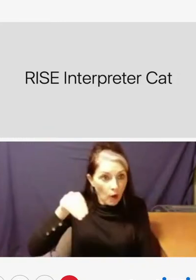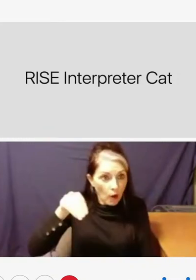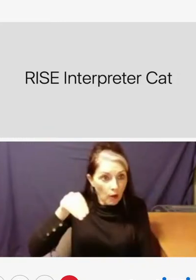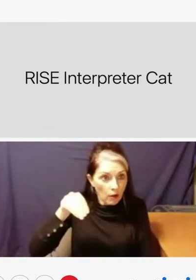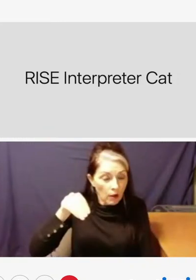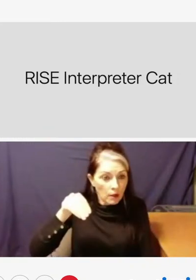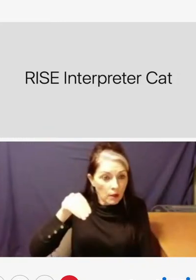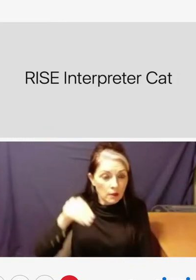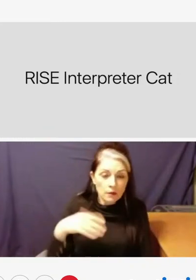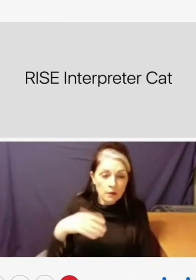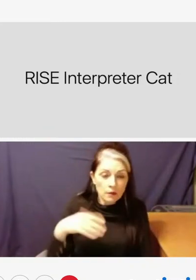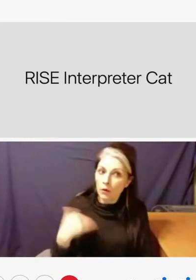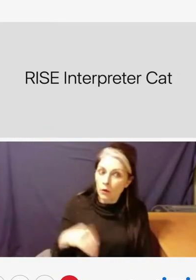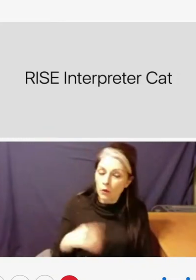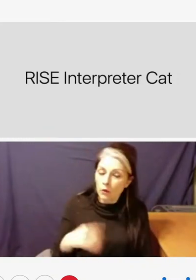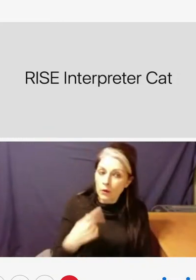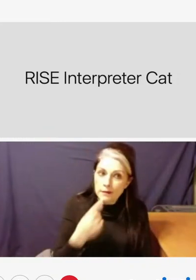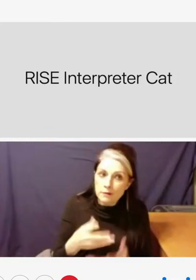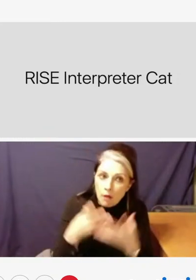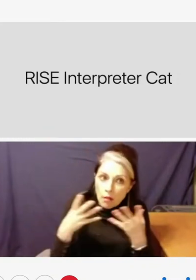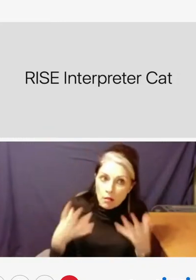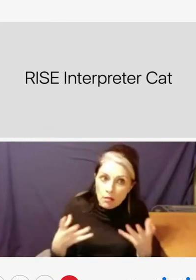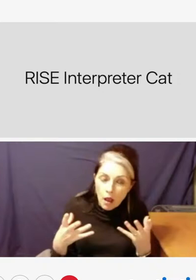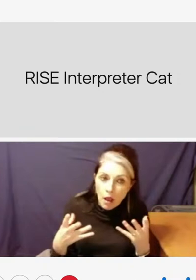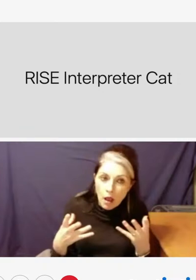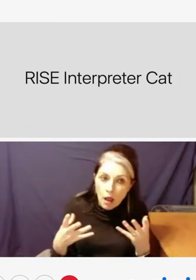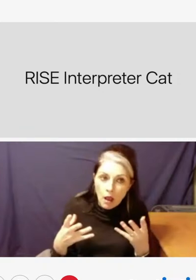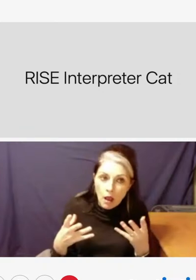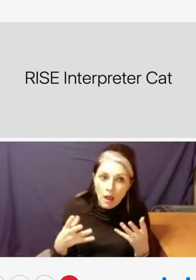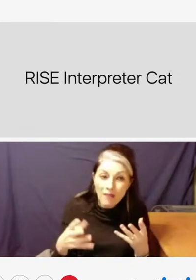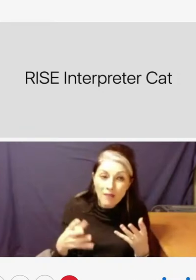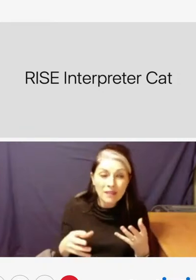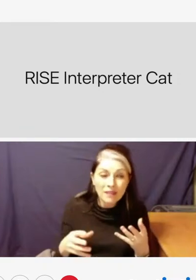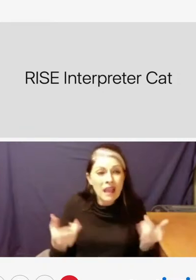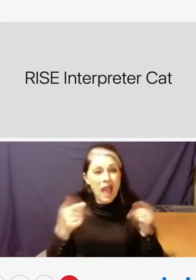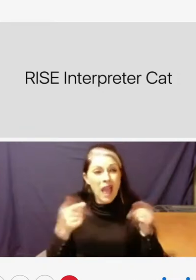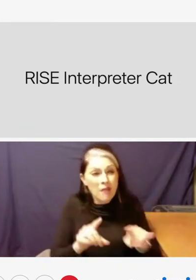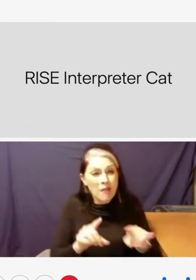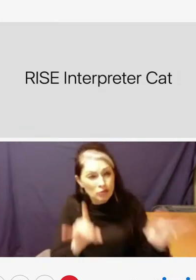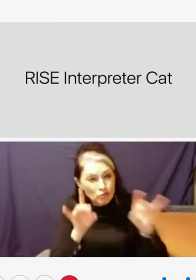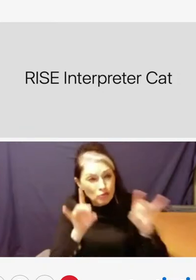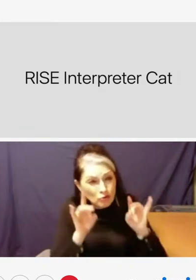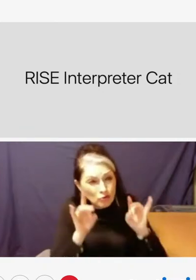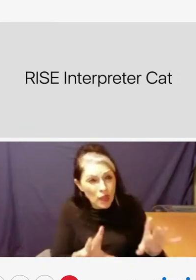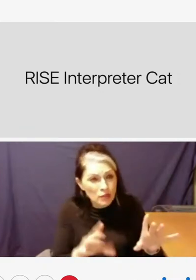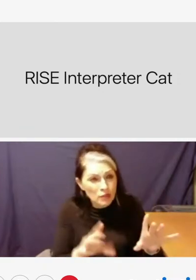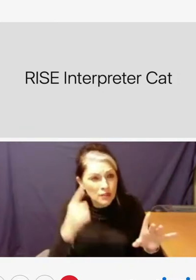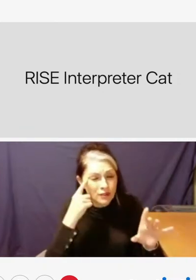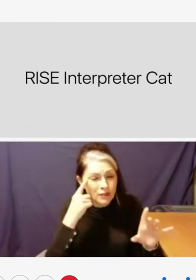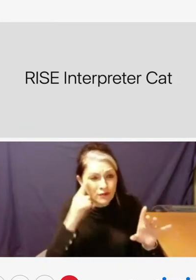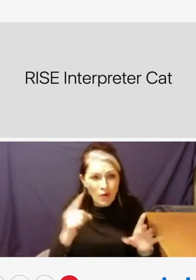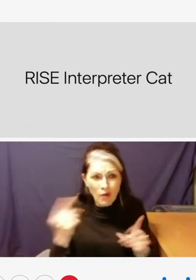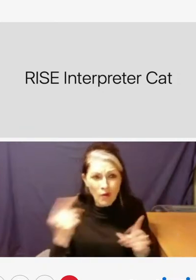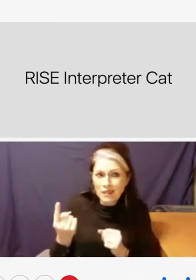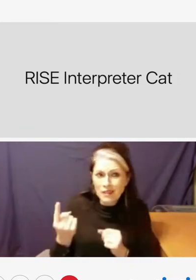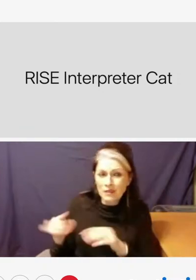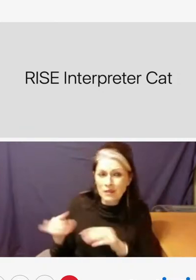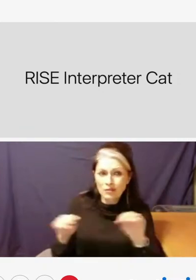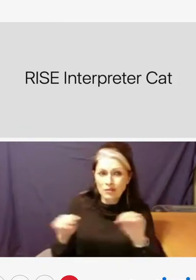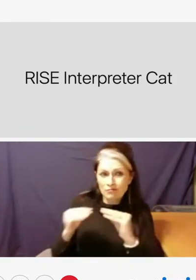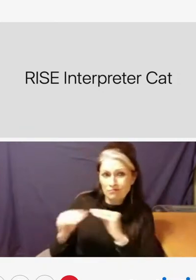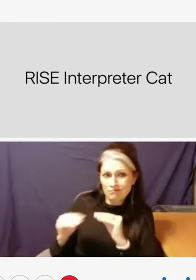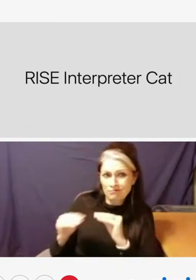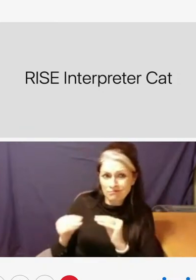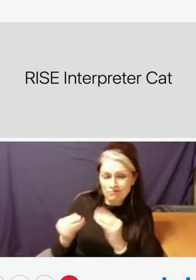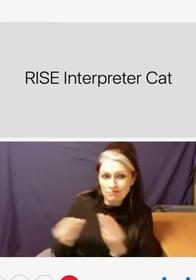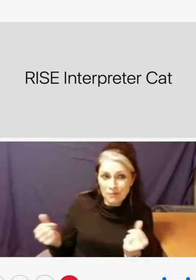lot like I said it takes a tragedy sometimes for things to get done but I I just want to say those girls are amazing